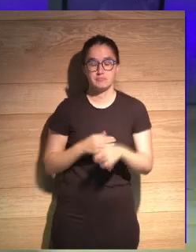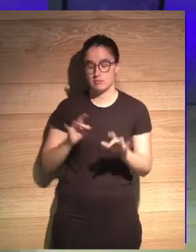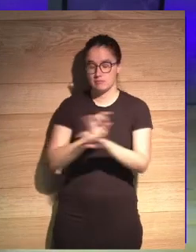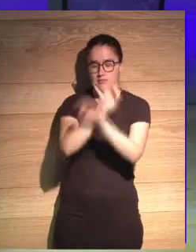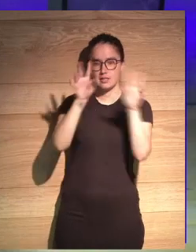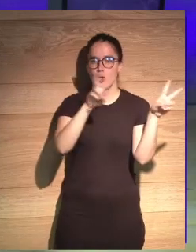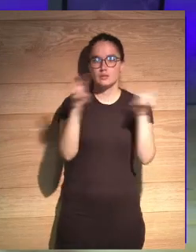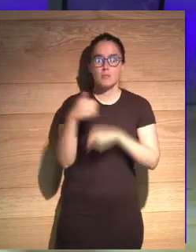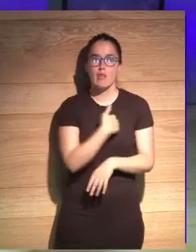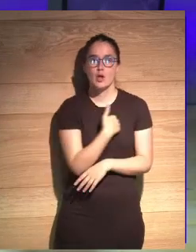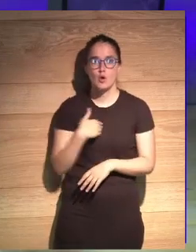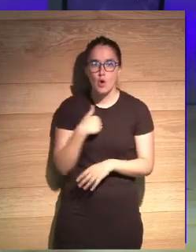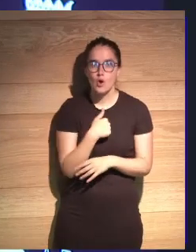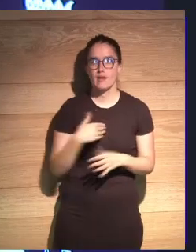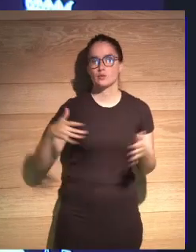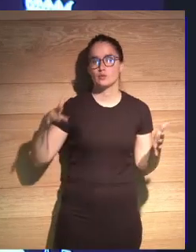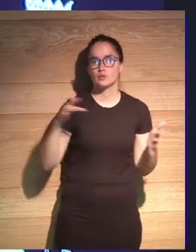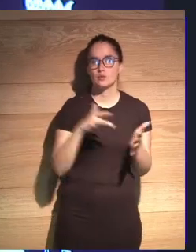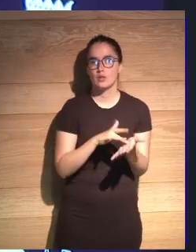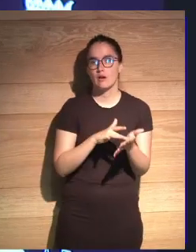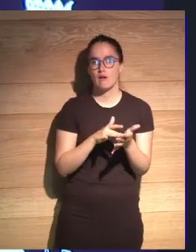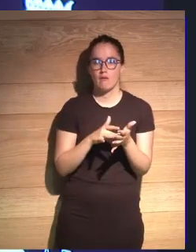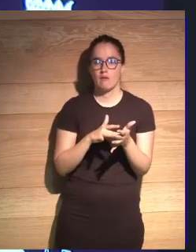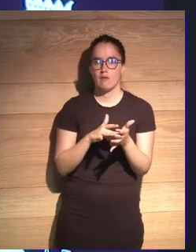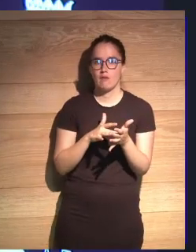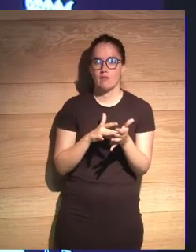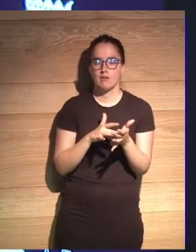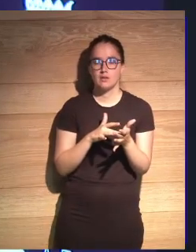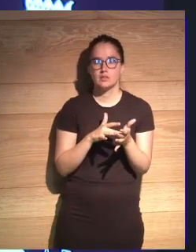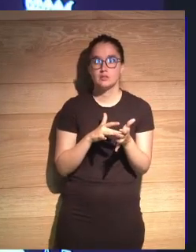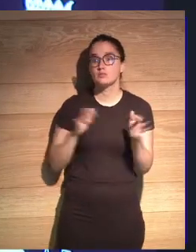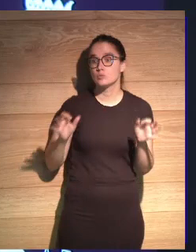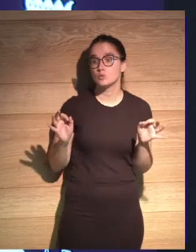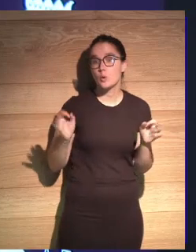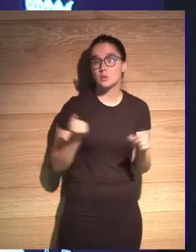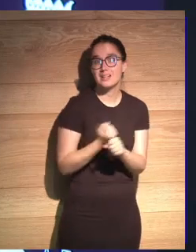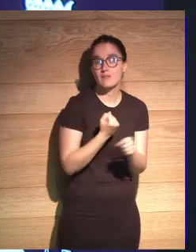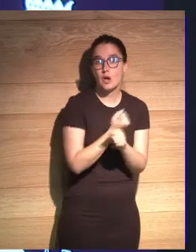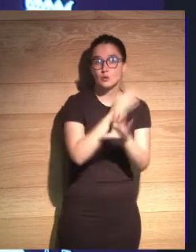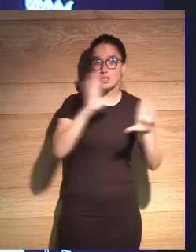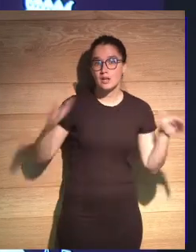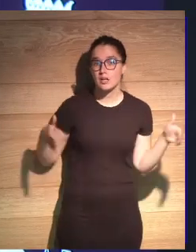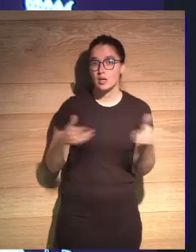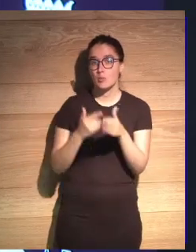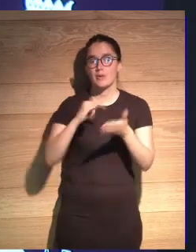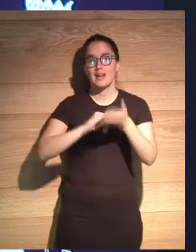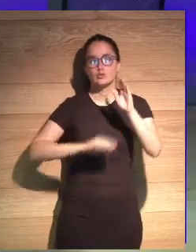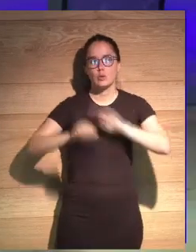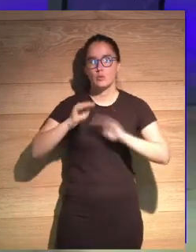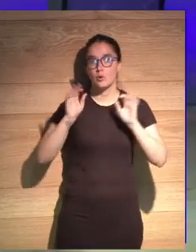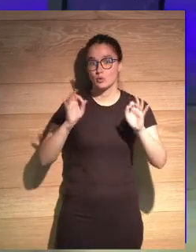use these skills to overcome difficulties. Well, yes, roles are very important when we